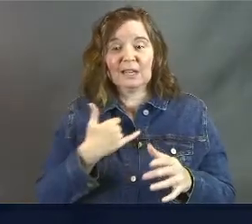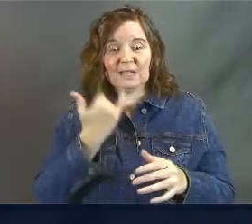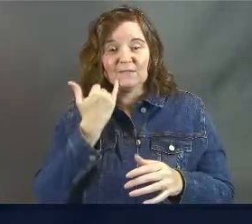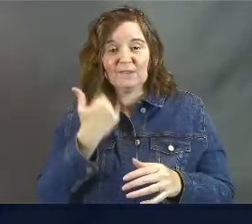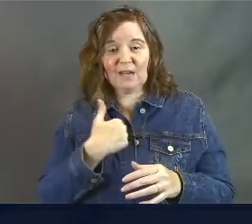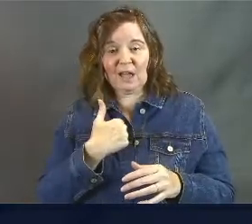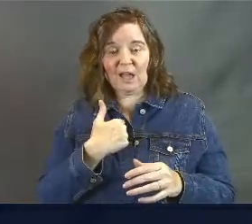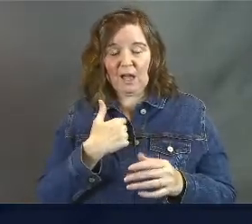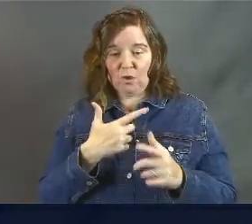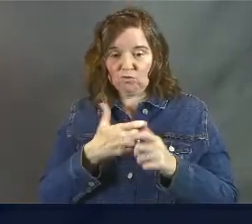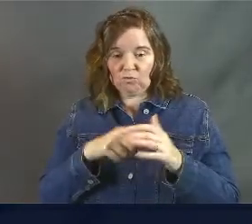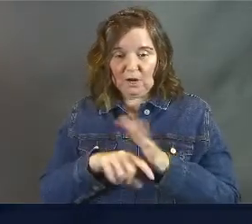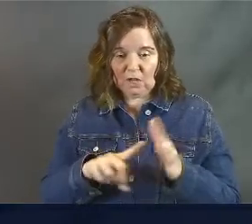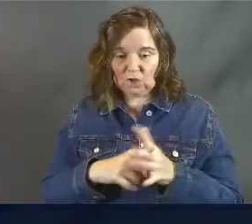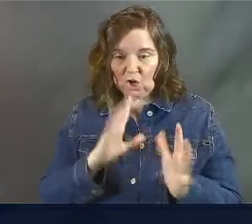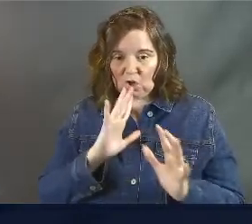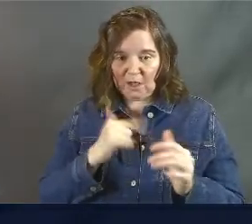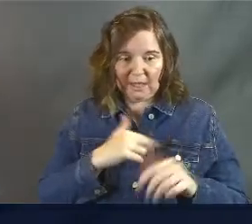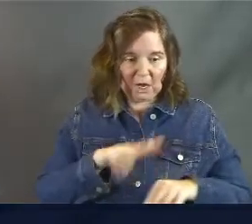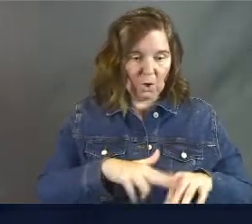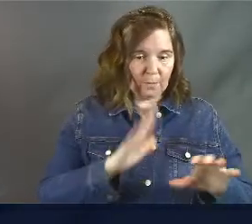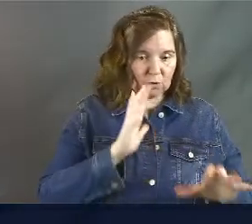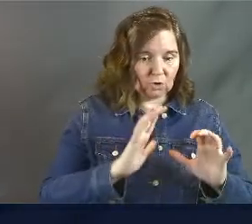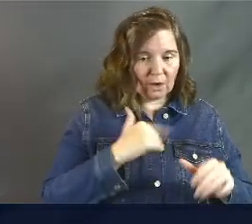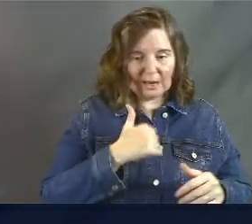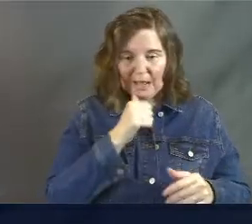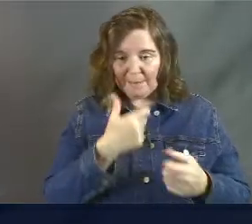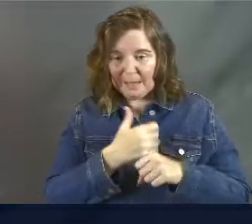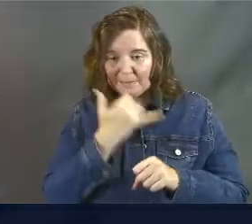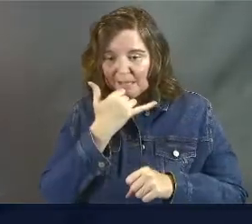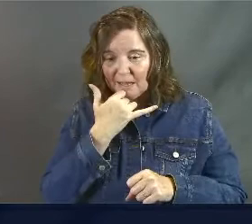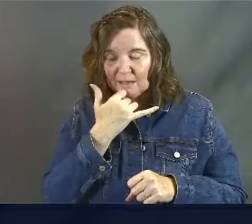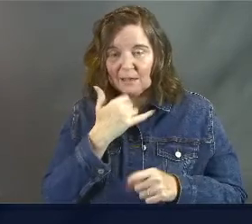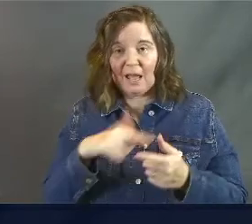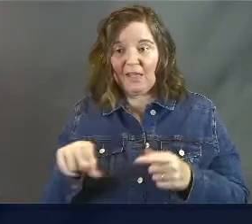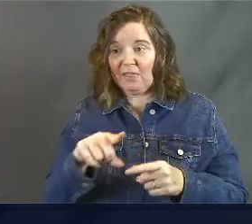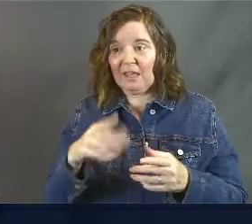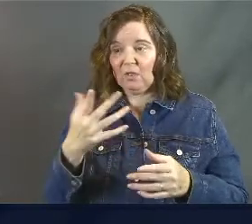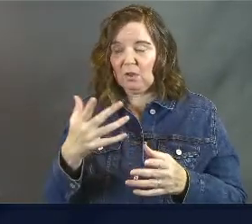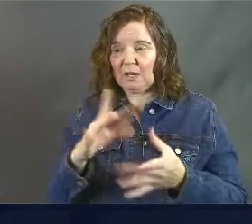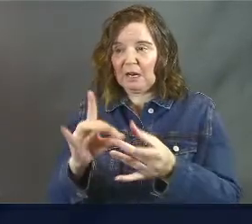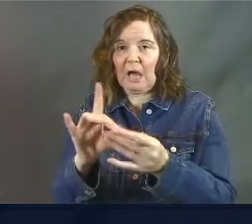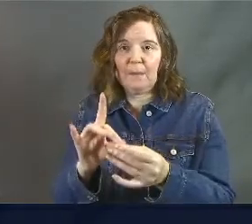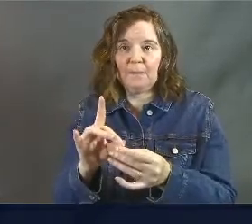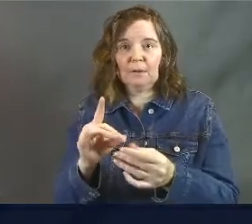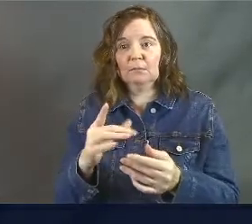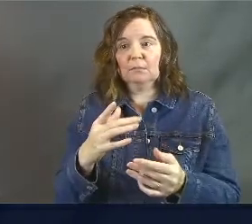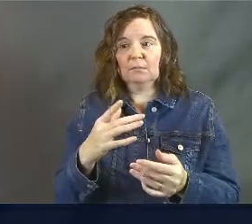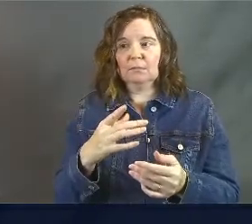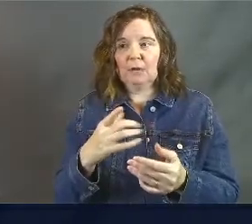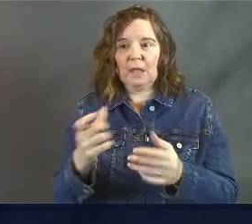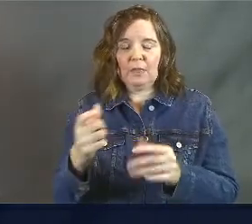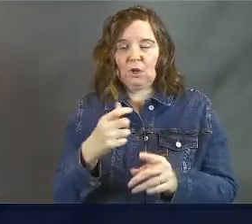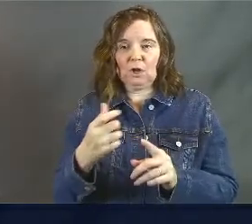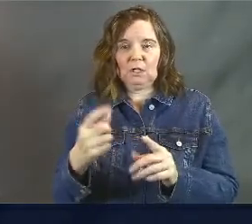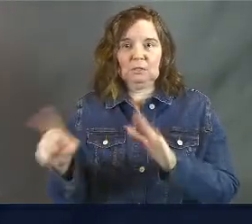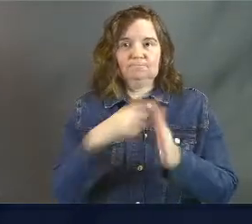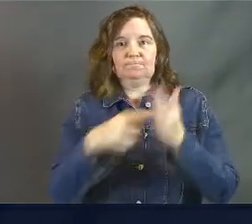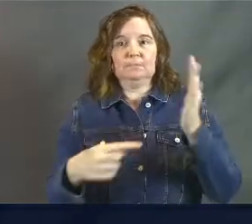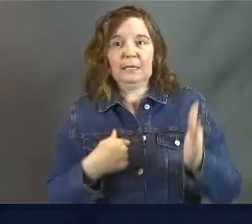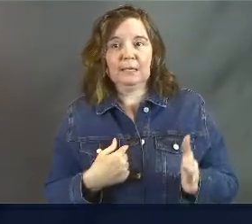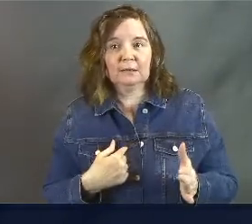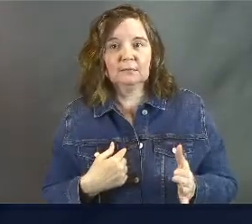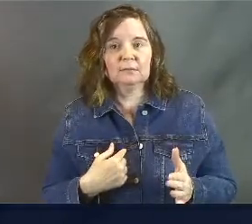if I just run in there and I just start talking like I normally talk, I might make a mistake. And they're going to come and they're going to bring the hammer down on